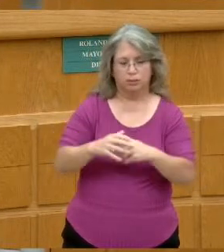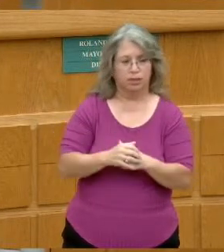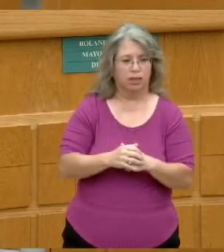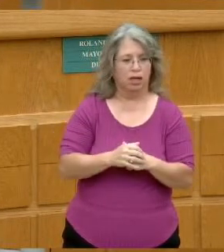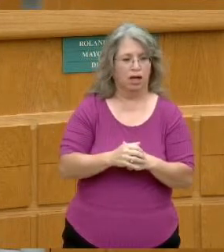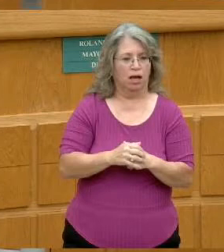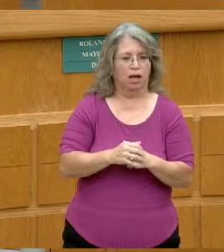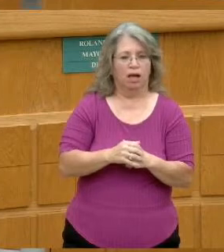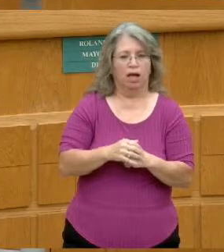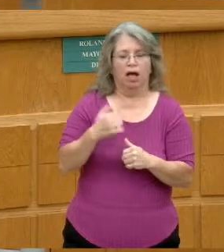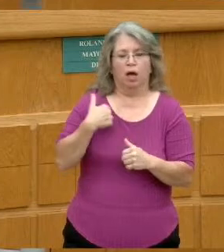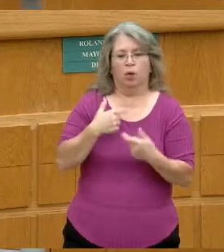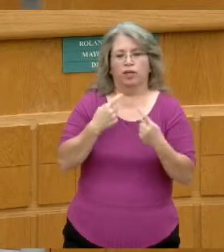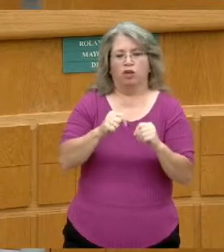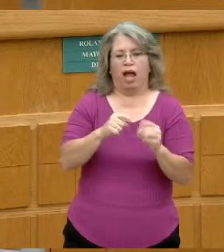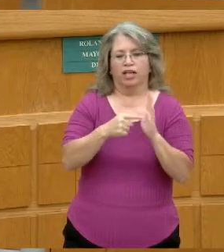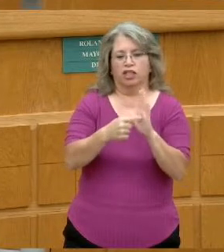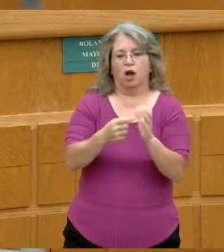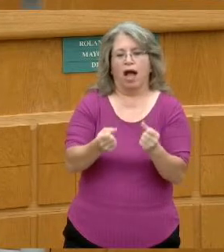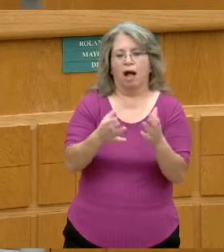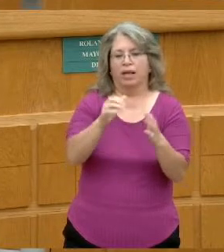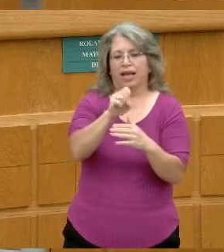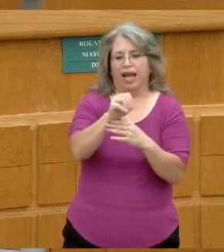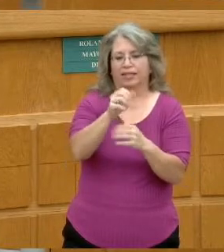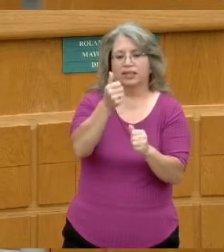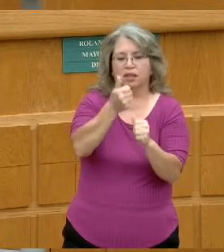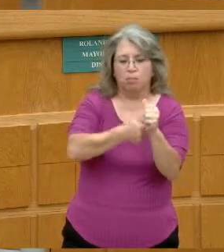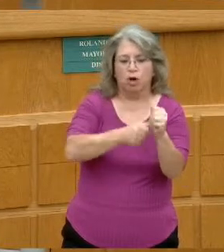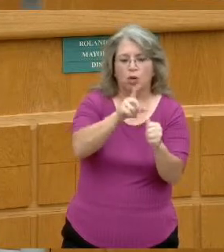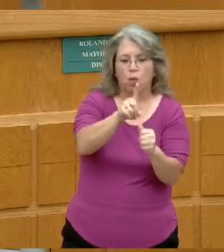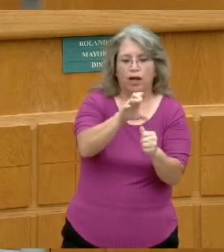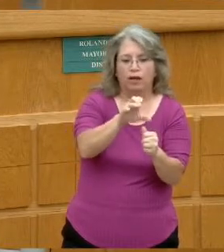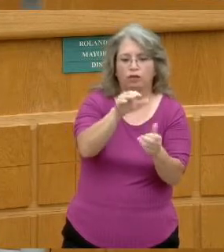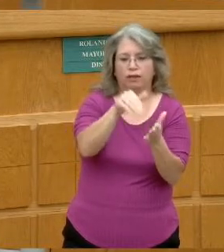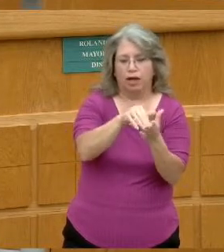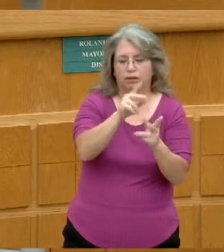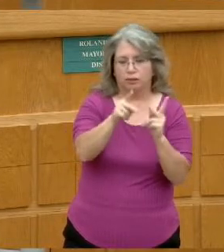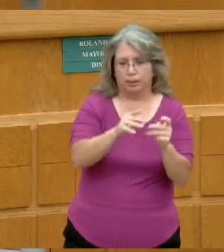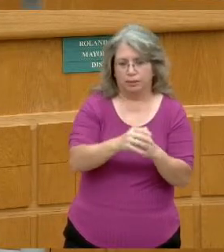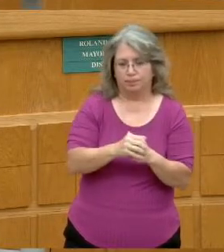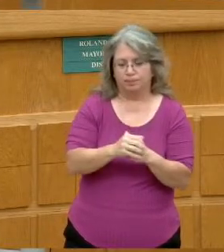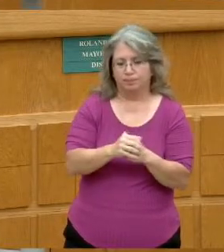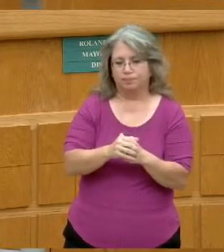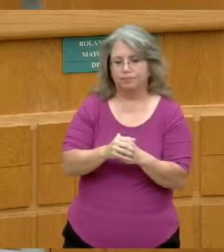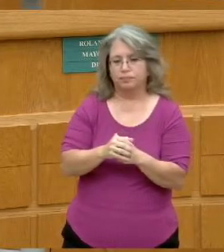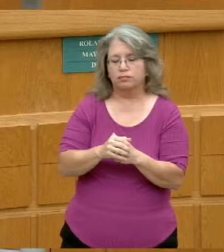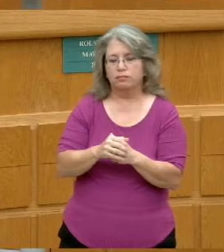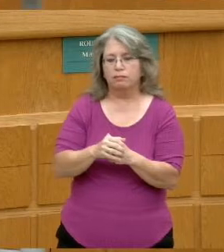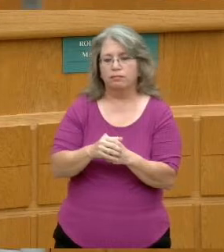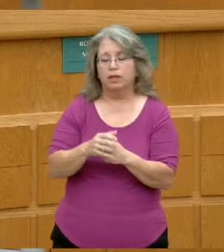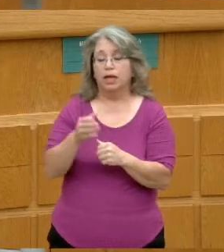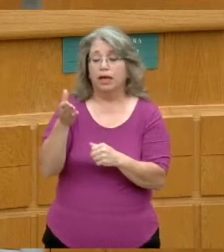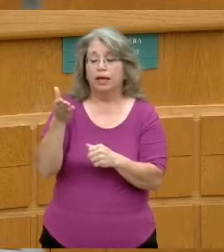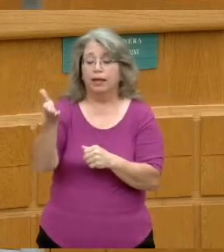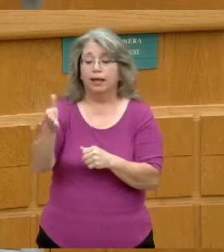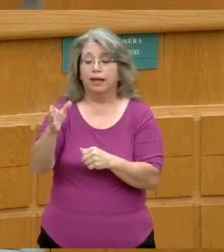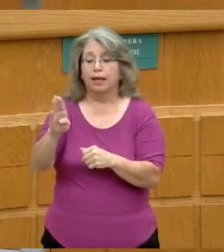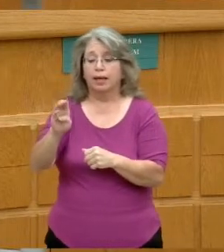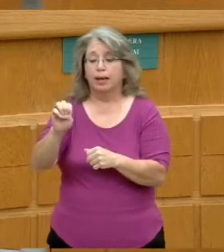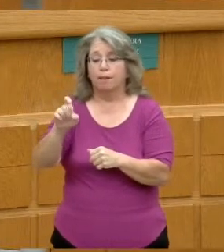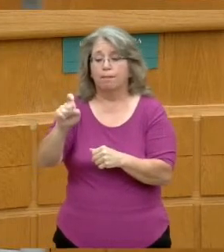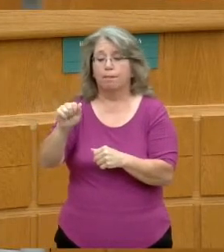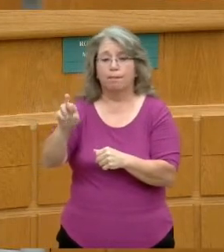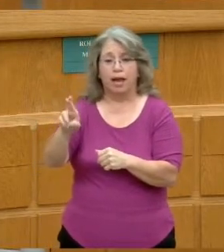per 100,000 people. And there's approximately 3 times more cases total over time in Bexar County, San